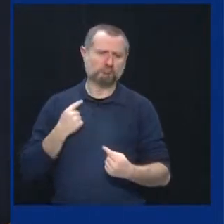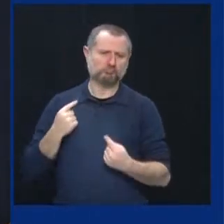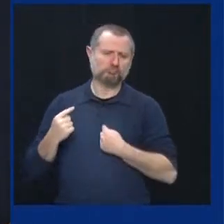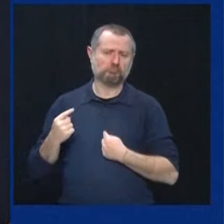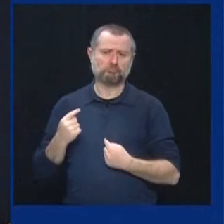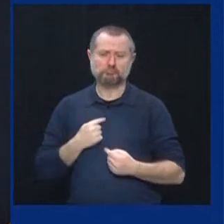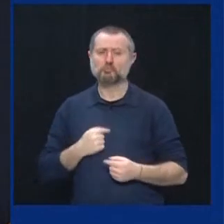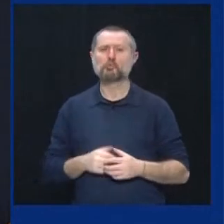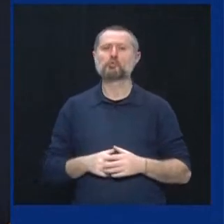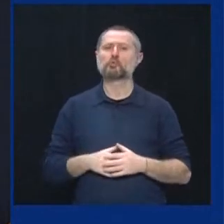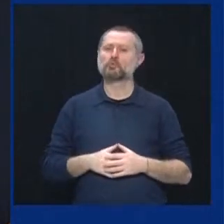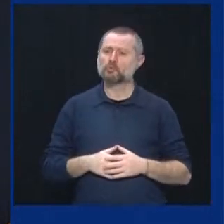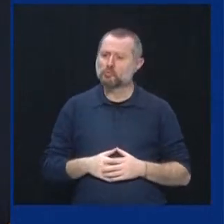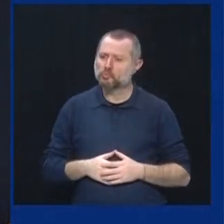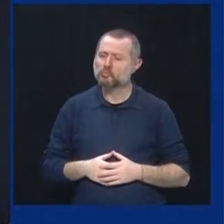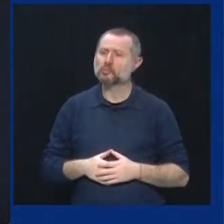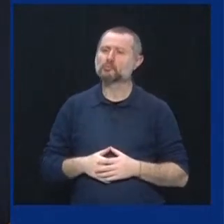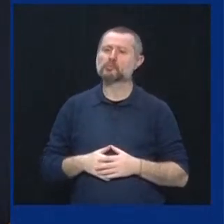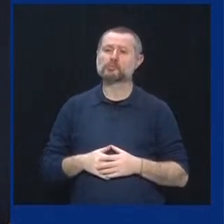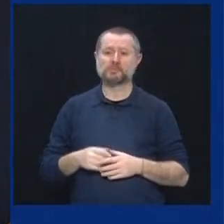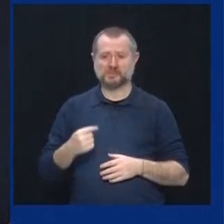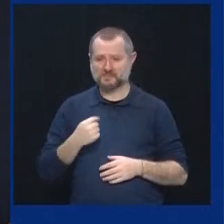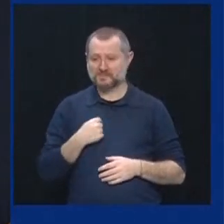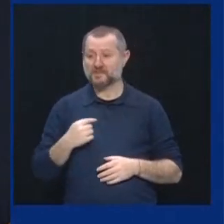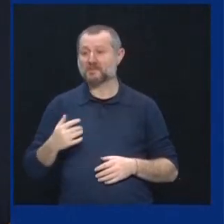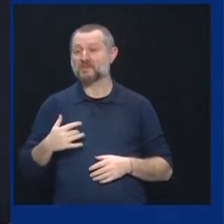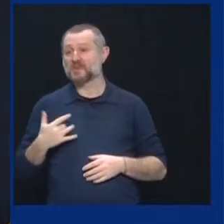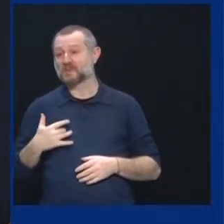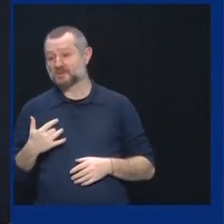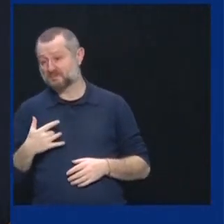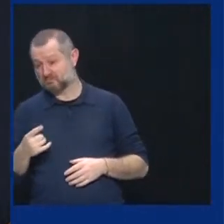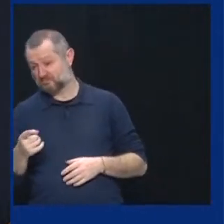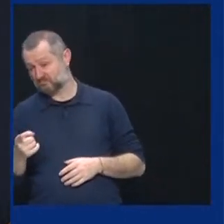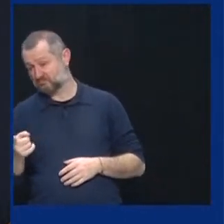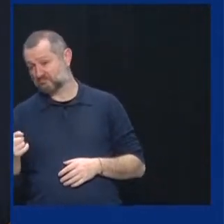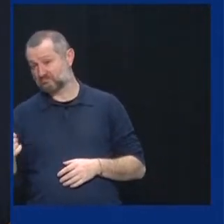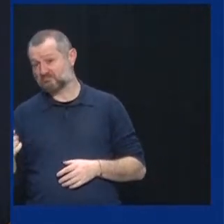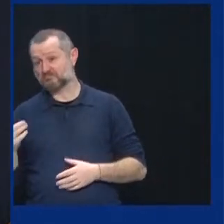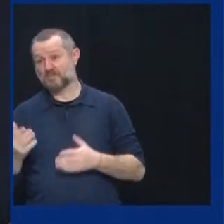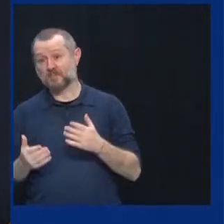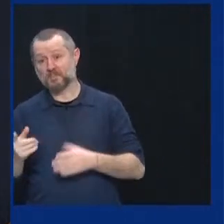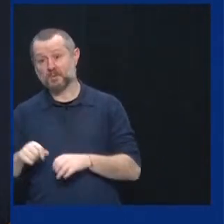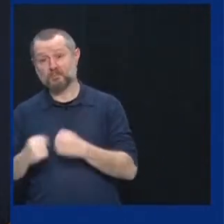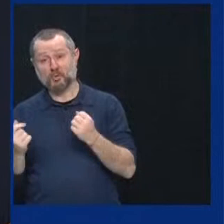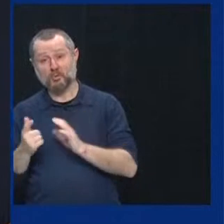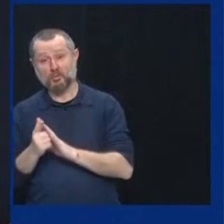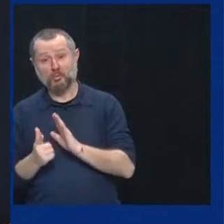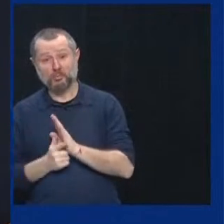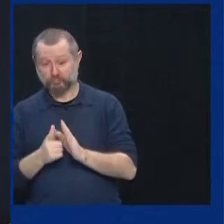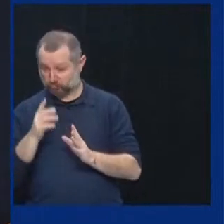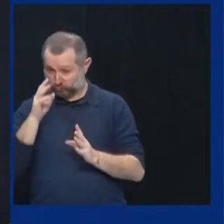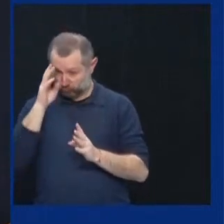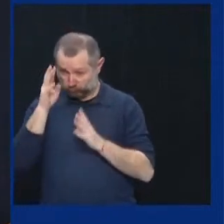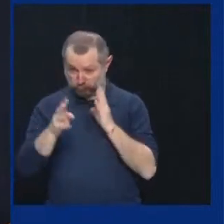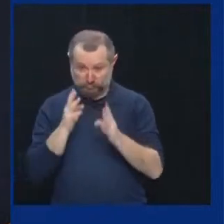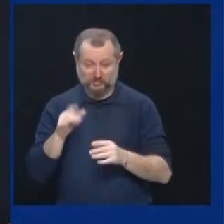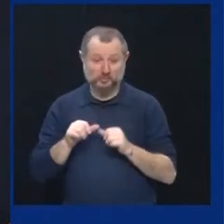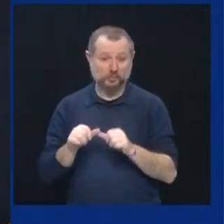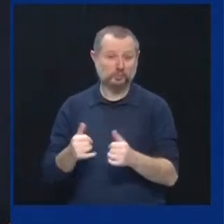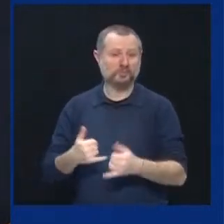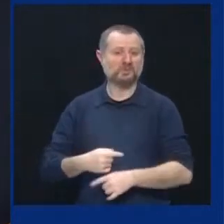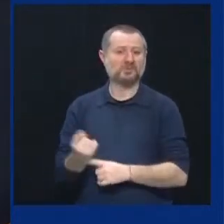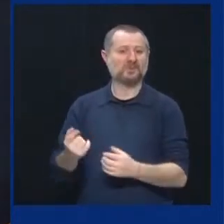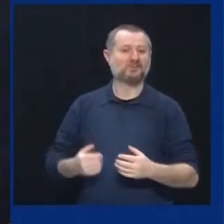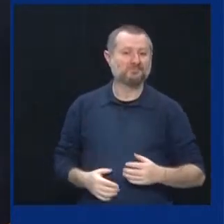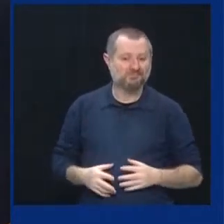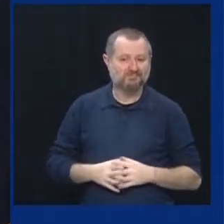where we believe there was unethical, if not illegal, activity, and that continues. So now you have